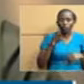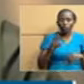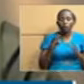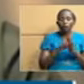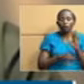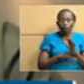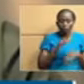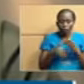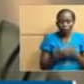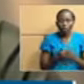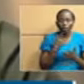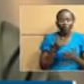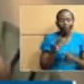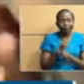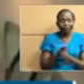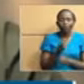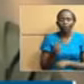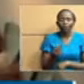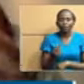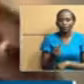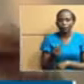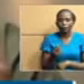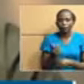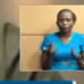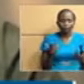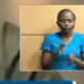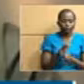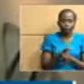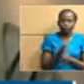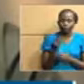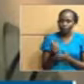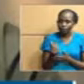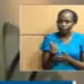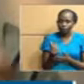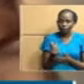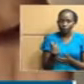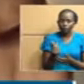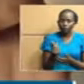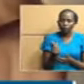entrepreneurship program, and these are billions of money. Green jobs, billions of money.